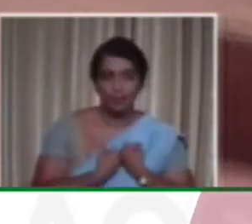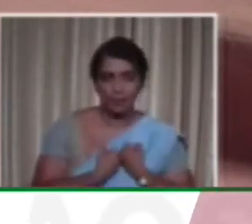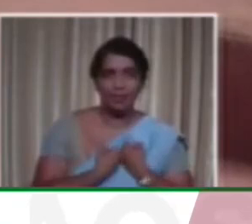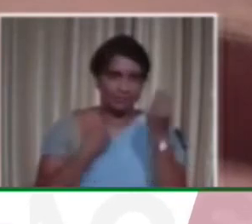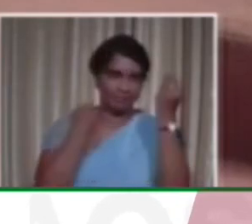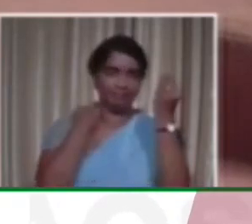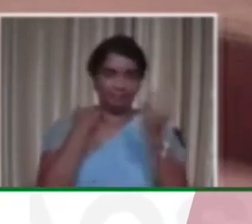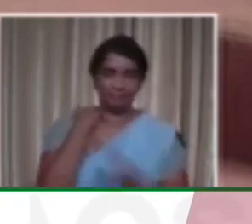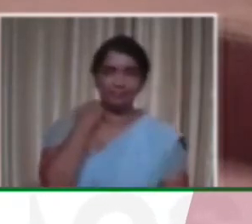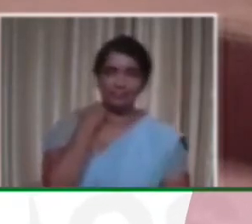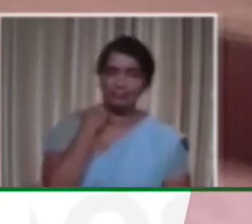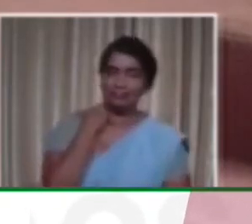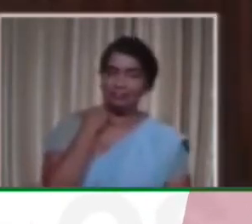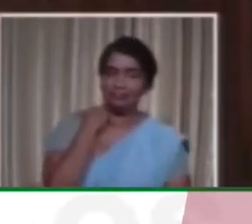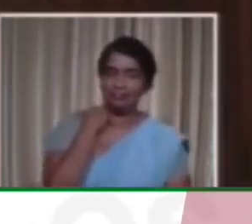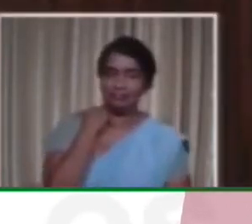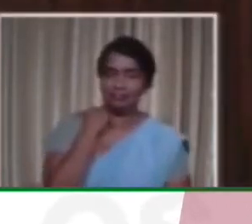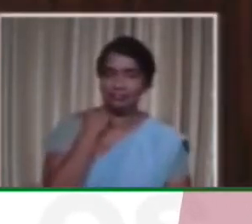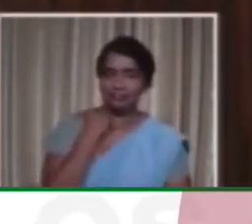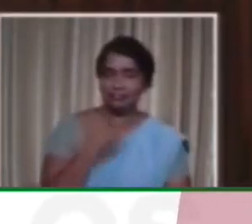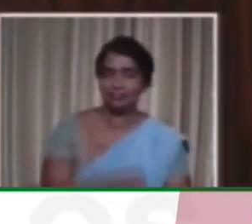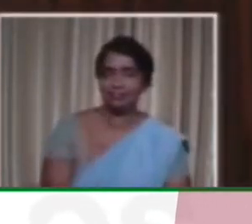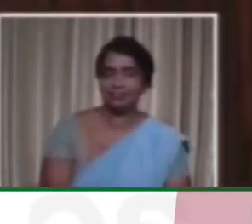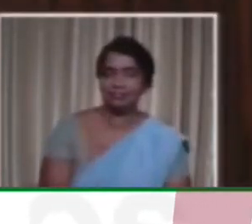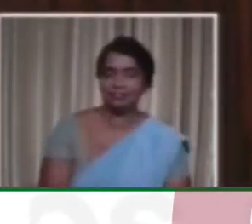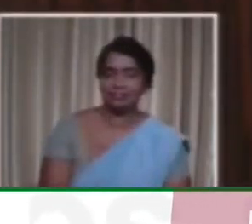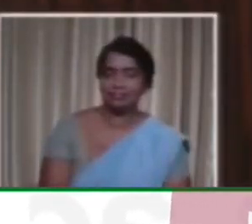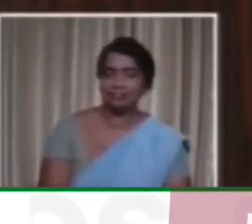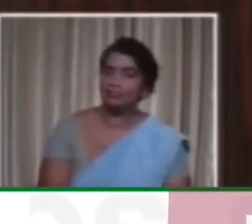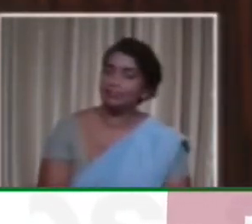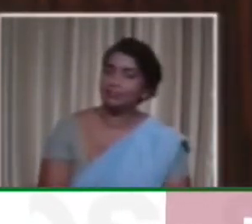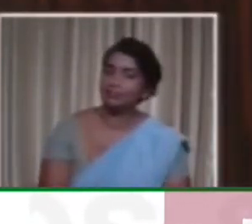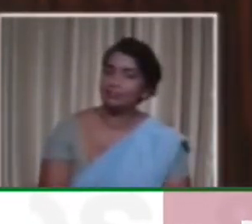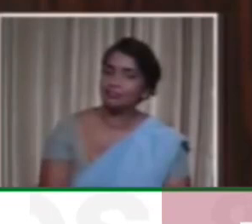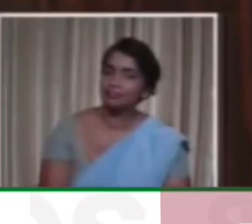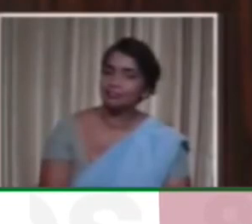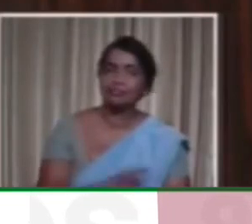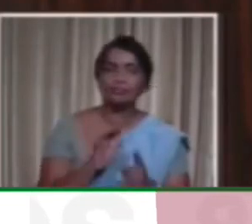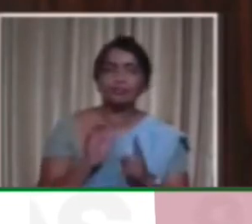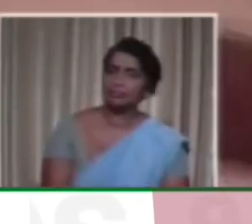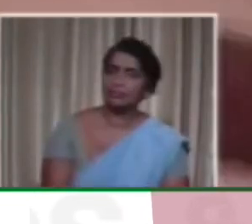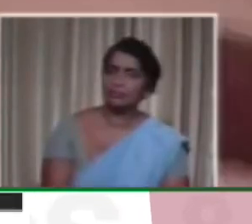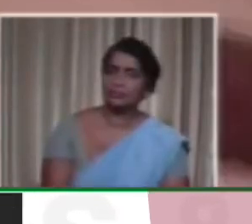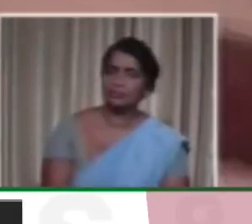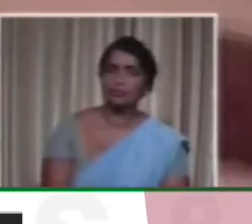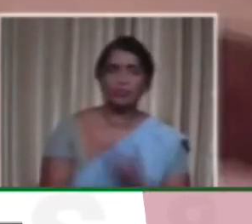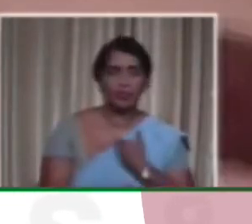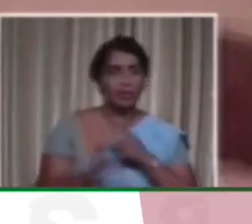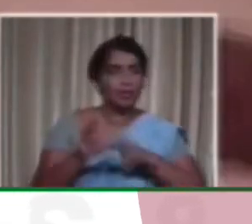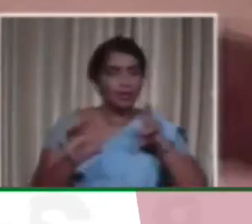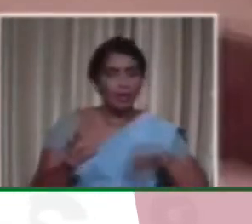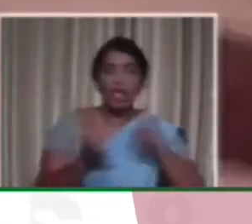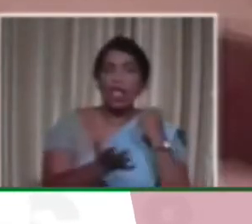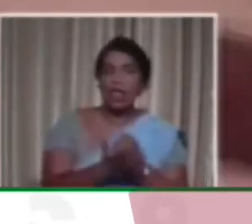Another crucial test for the government is the no confidence motion, which is also expected to be tabled. The main opposition, Samaji